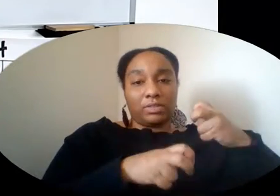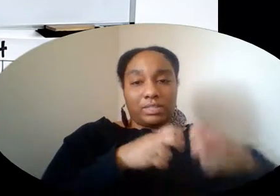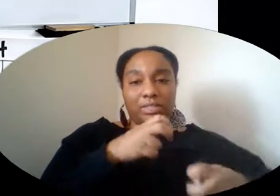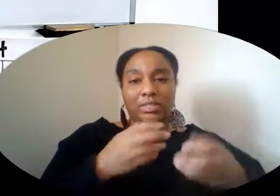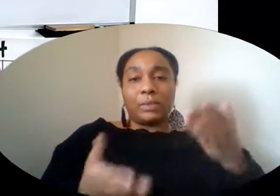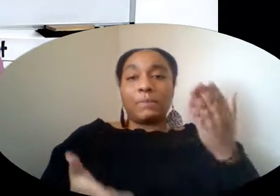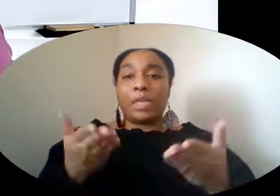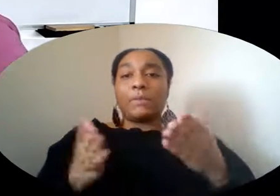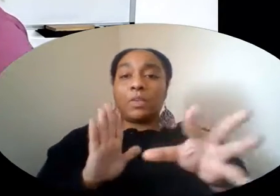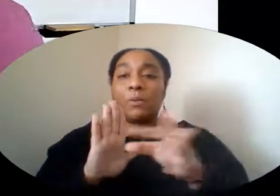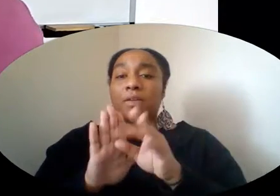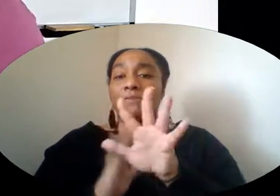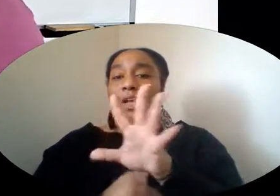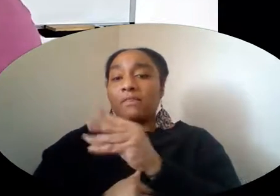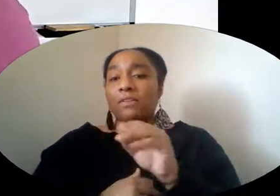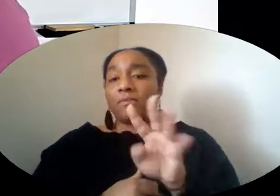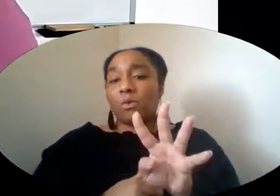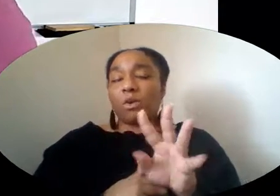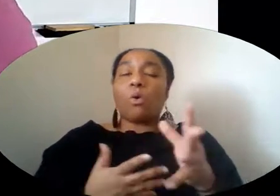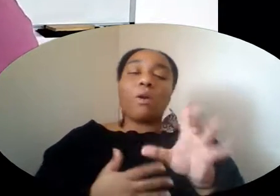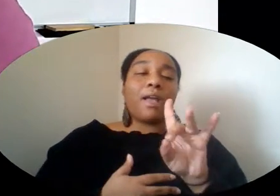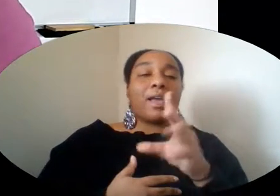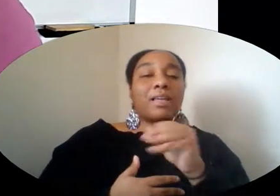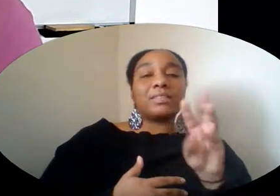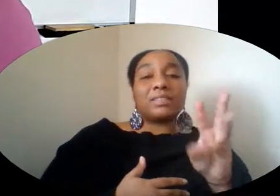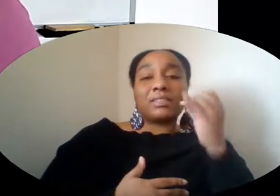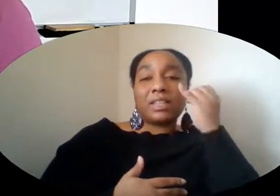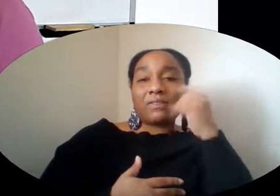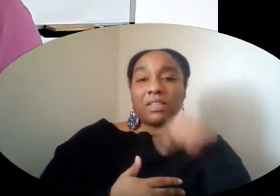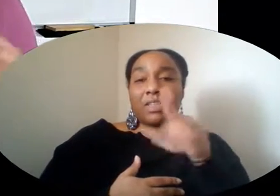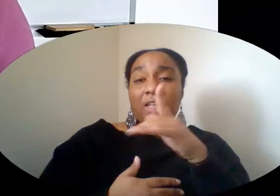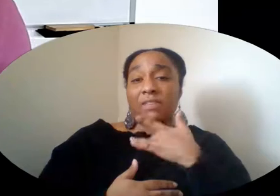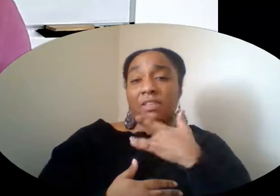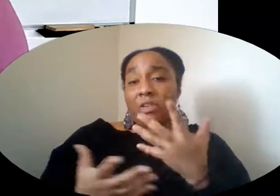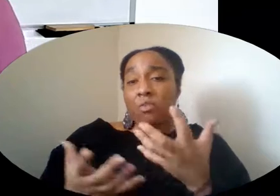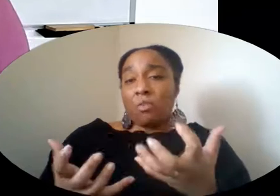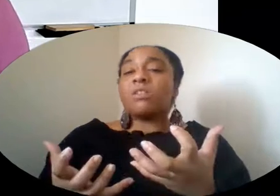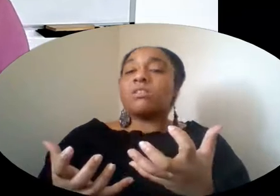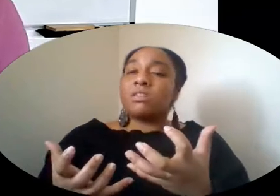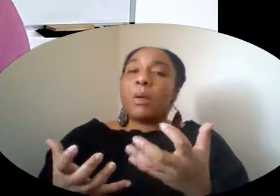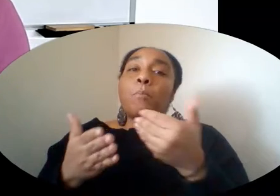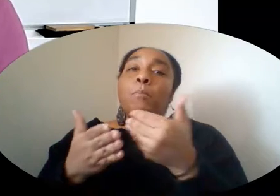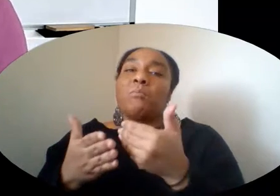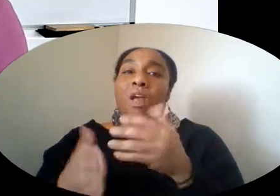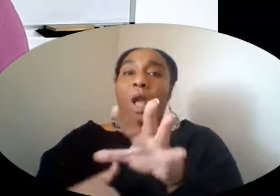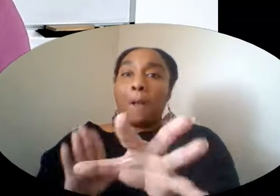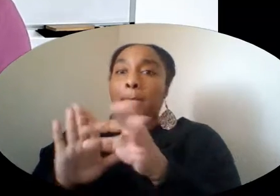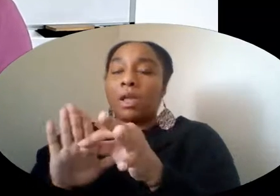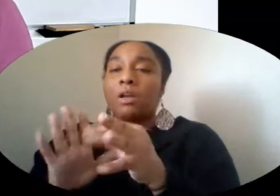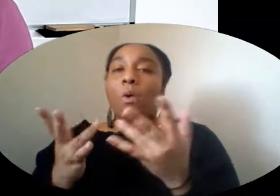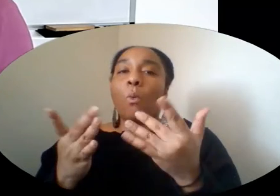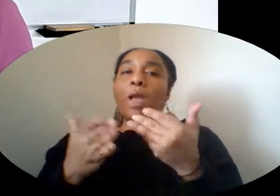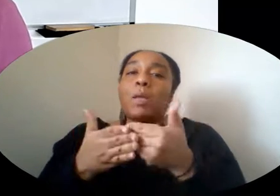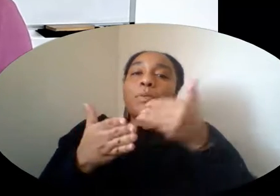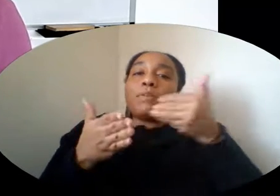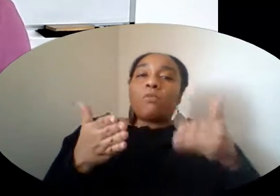choose 5 and 4, or maybe they'll even choose 8 and 6 if they feel like they want to. But they should have a really good strategy and feel confident